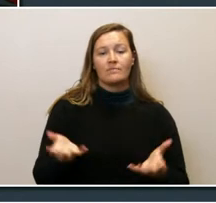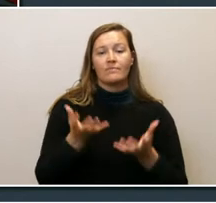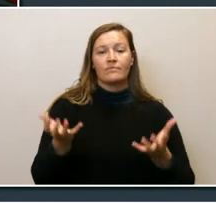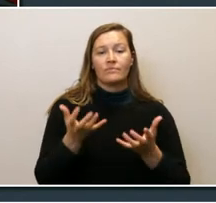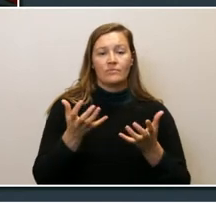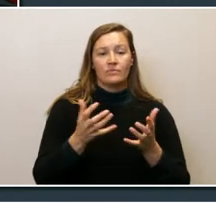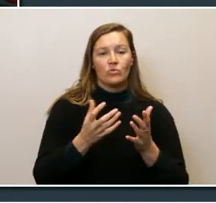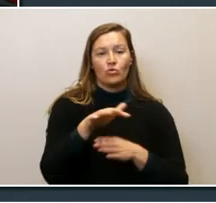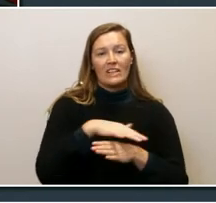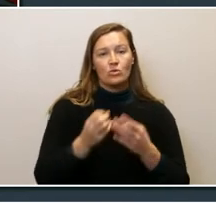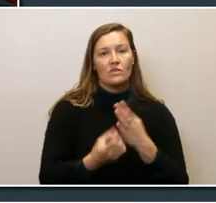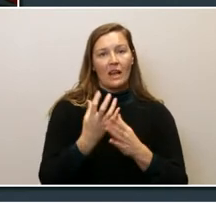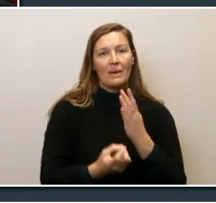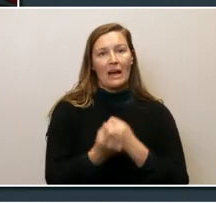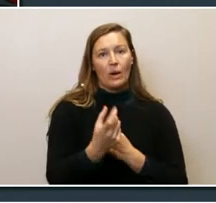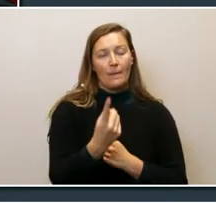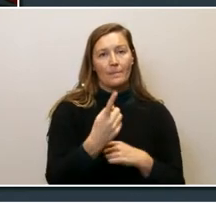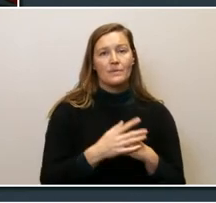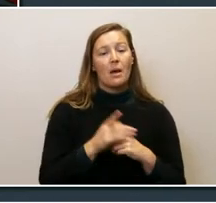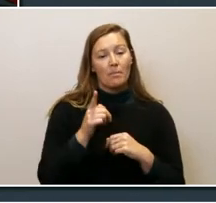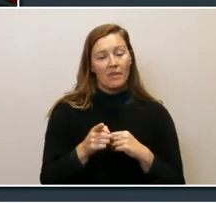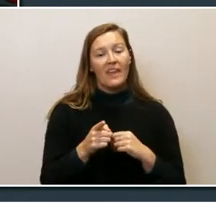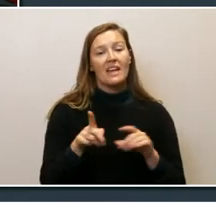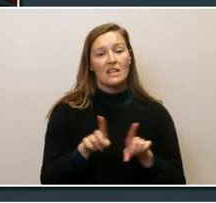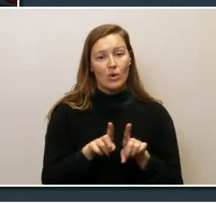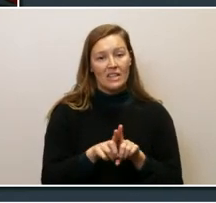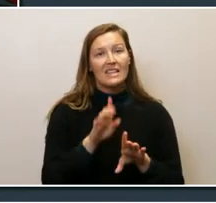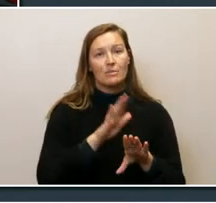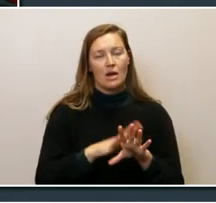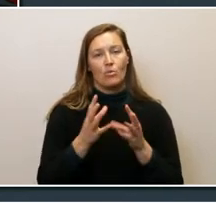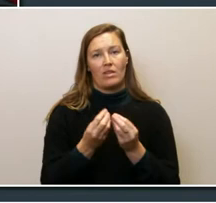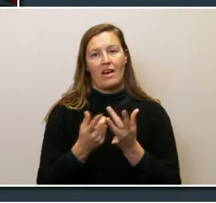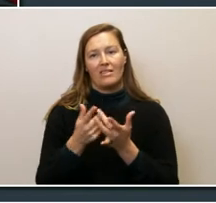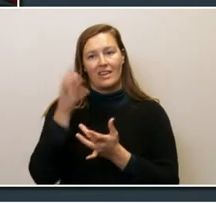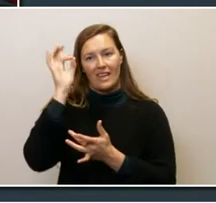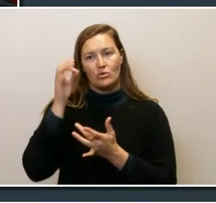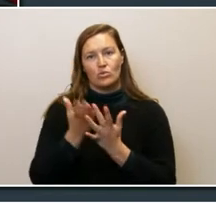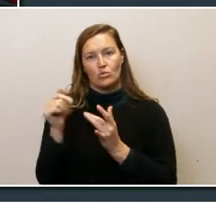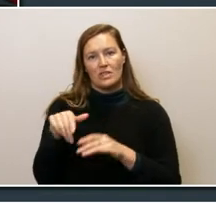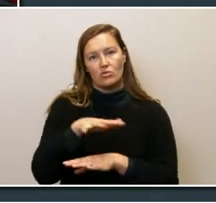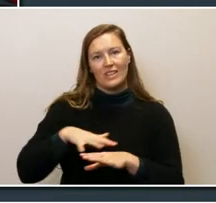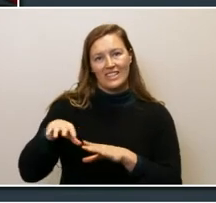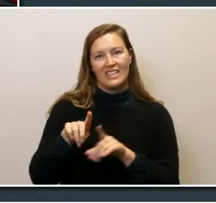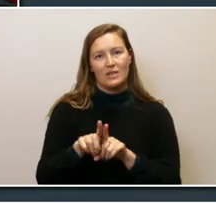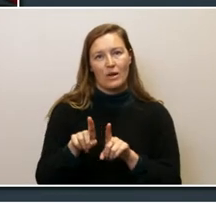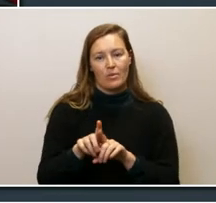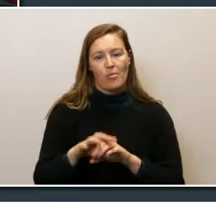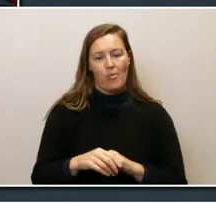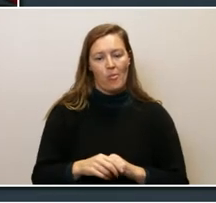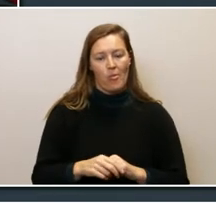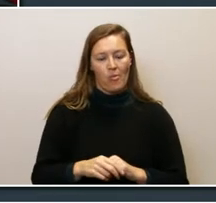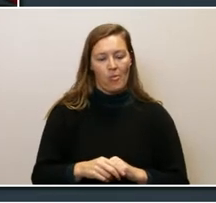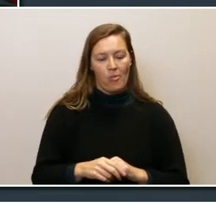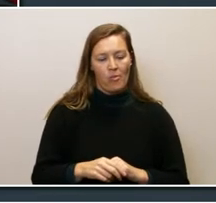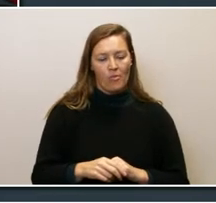regional economic development outcomes. But this is in partnership with the other councils across the region, because as mentioned,